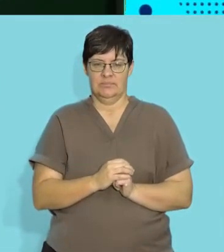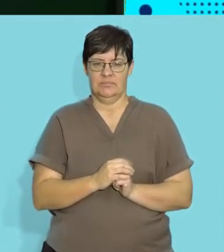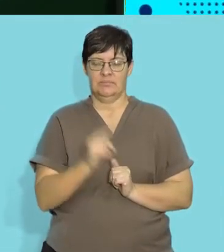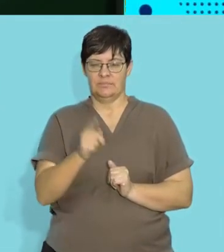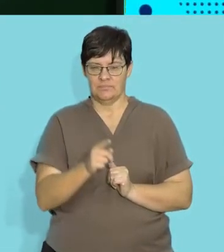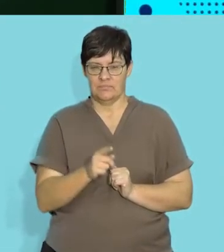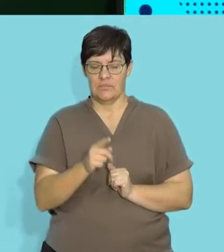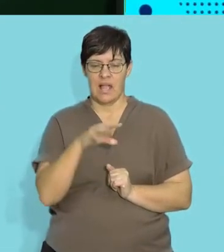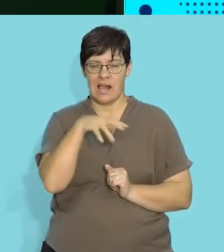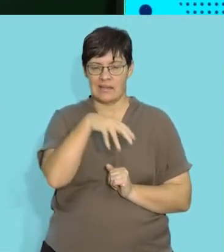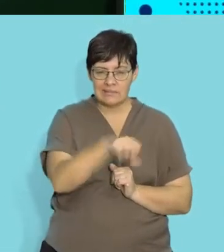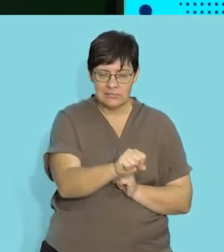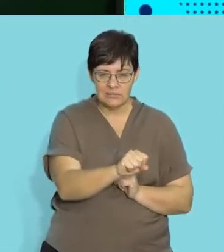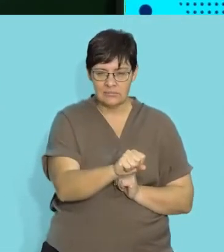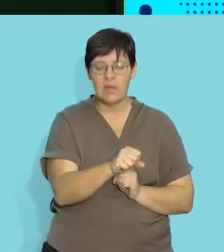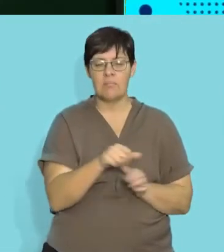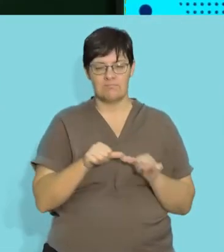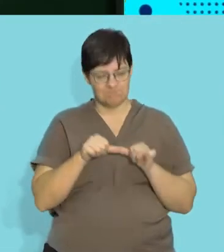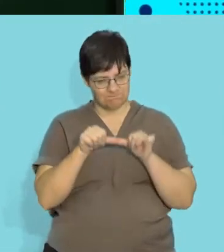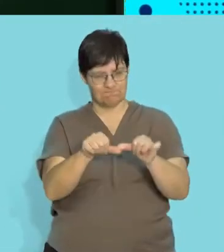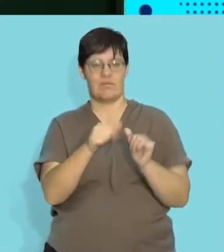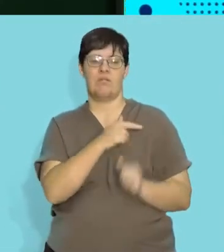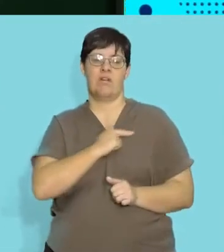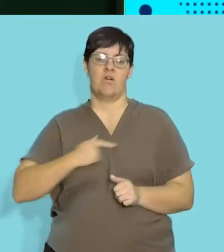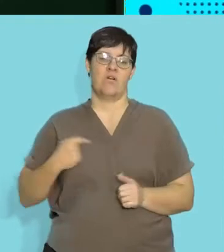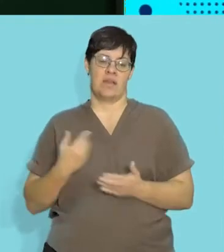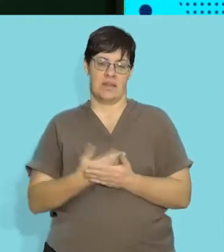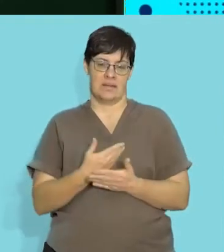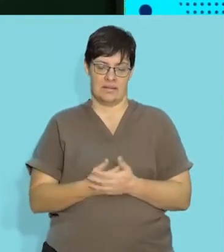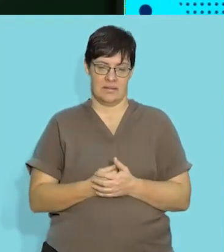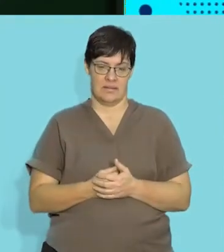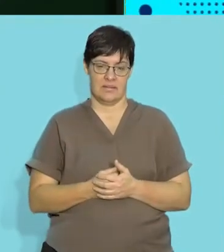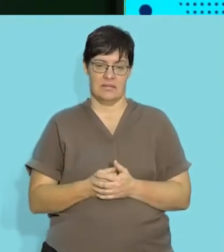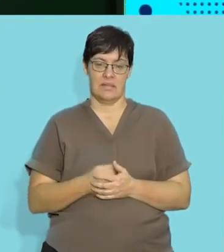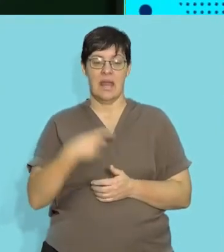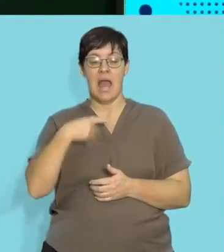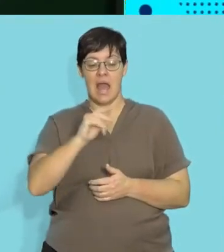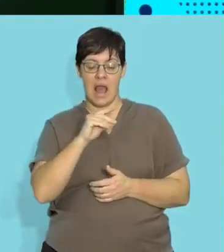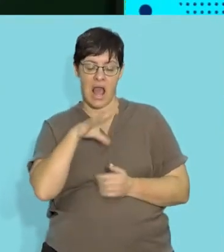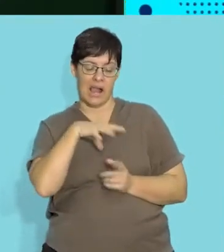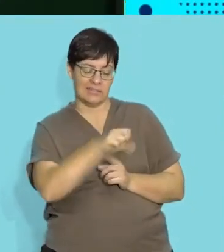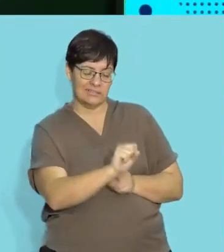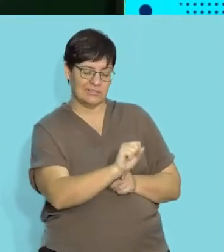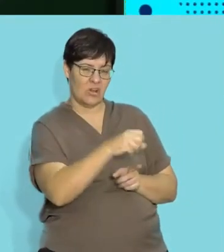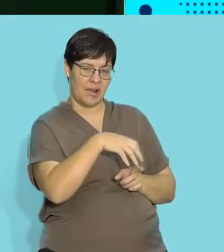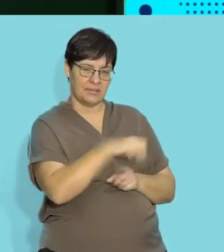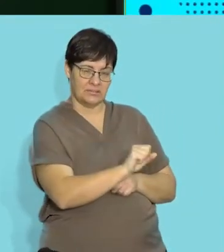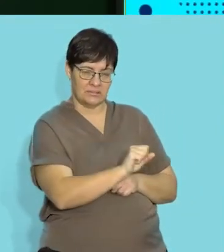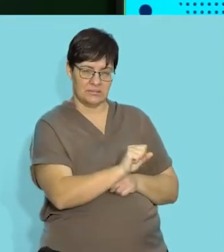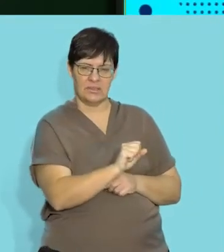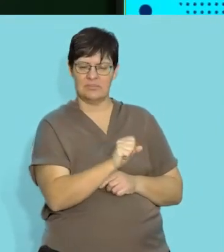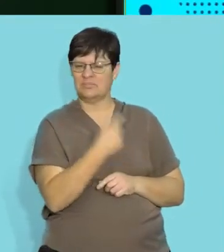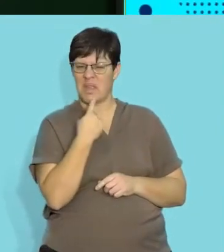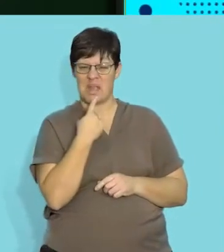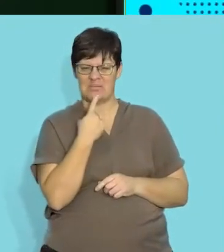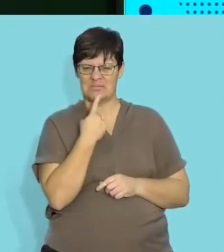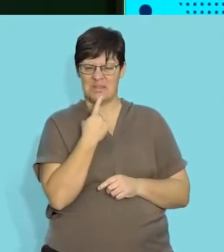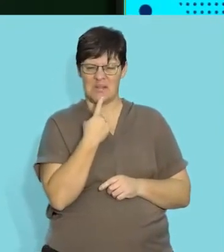will cause the plant to survive longer. And when these animals chew on them, it prevents them from